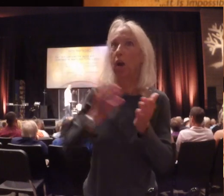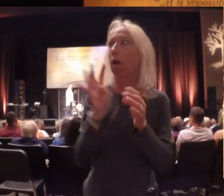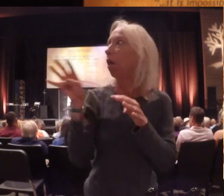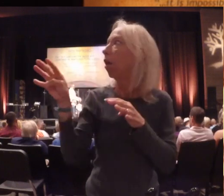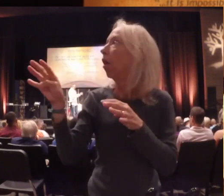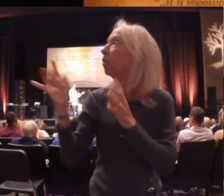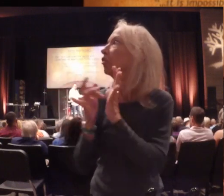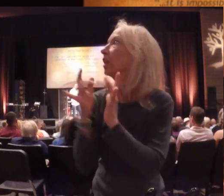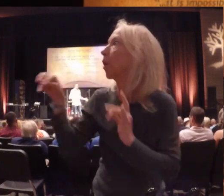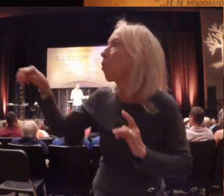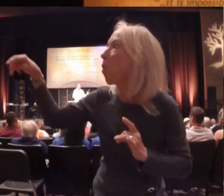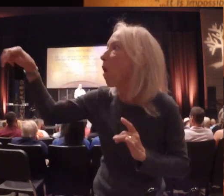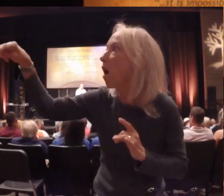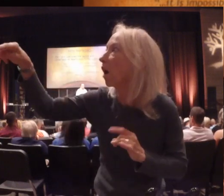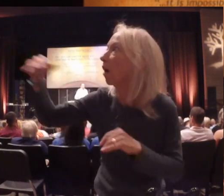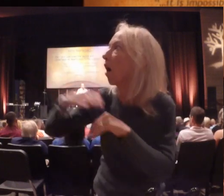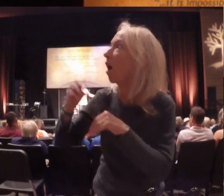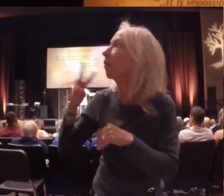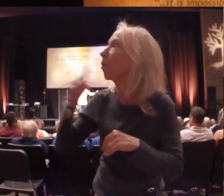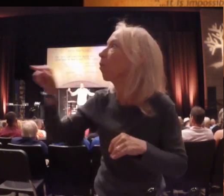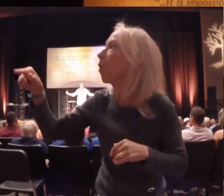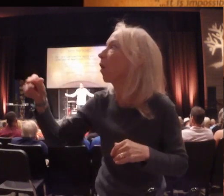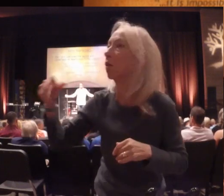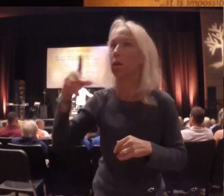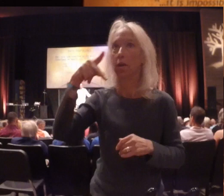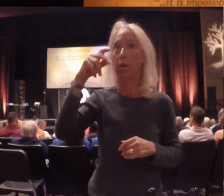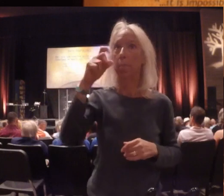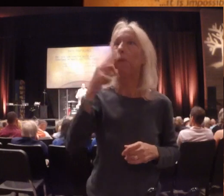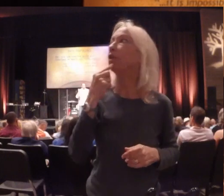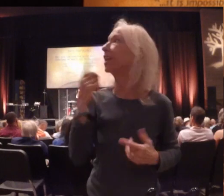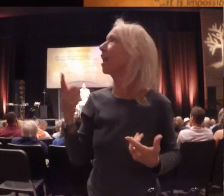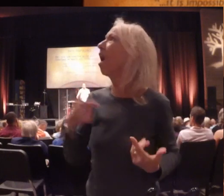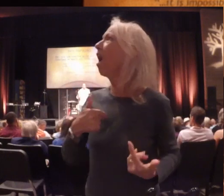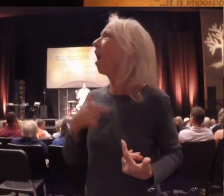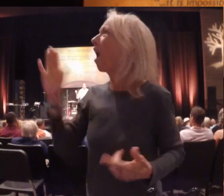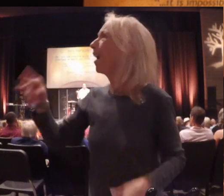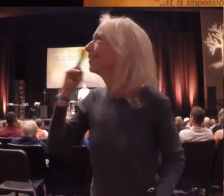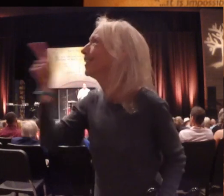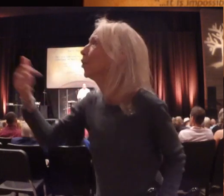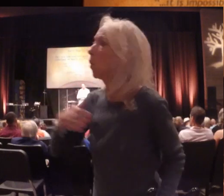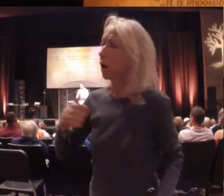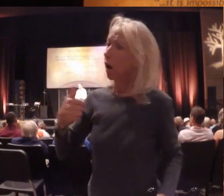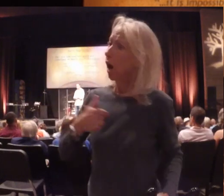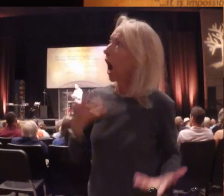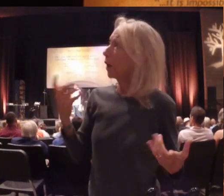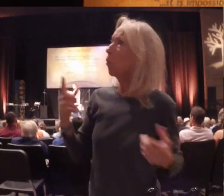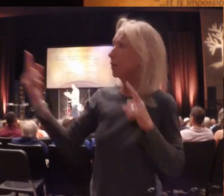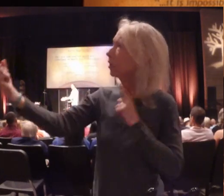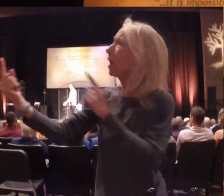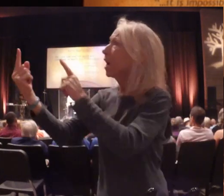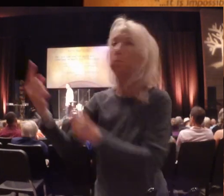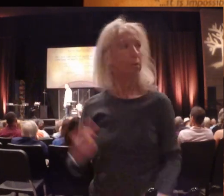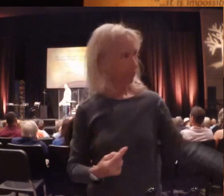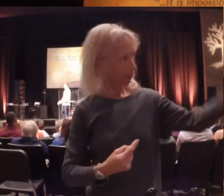out of this boat and walk to you, and I'll believe it's you." And Jesus said, "Well, come on out. Come on out." And Peter has this